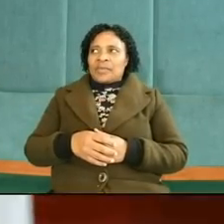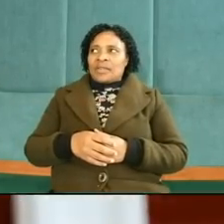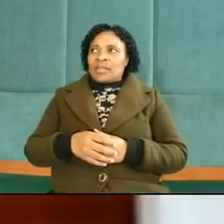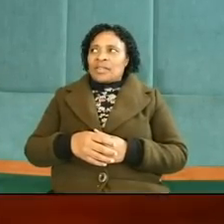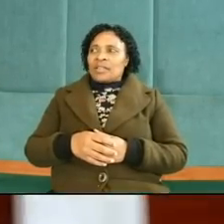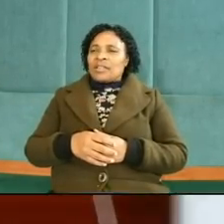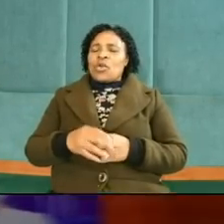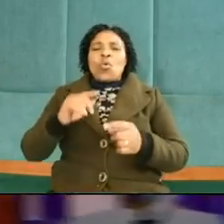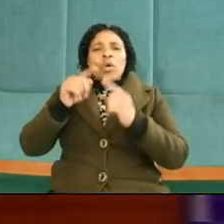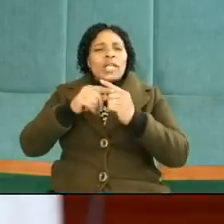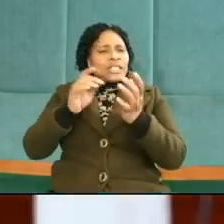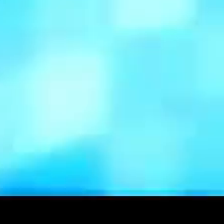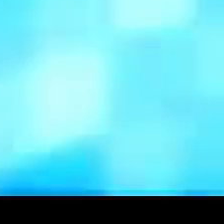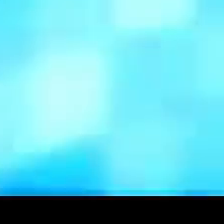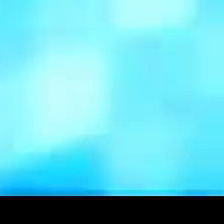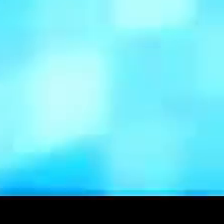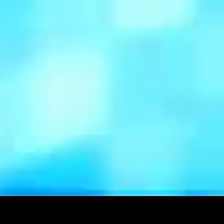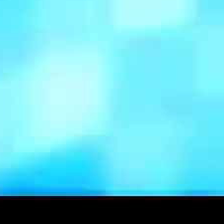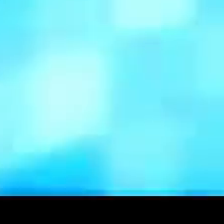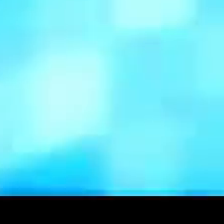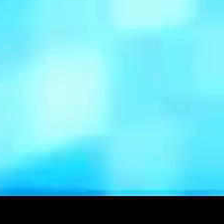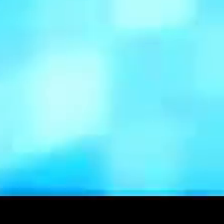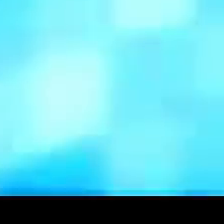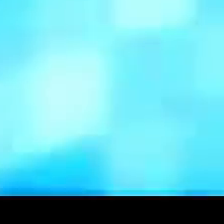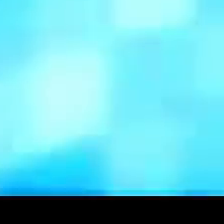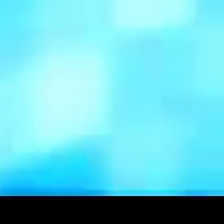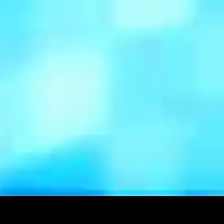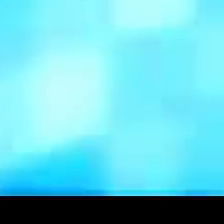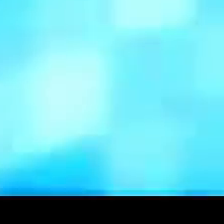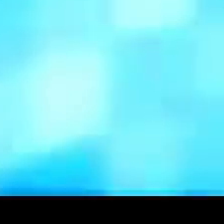When Jesus spoke, there was no internet.